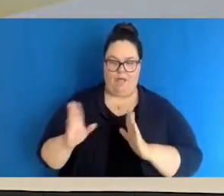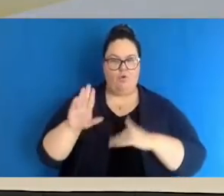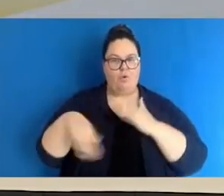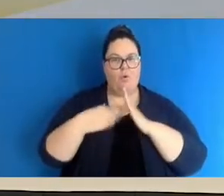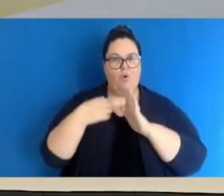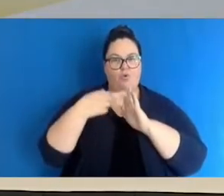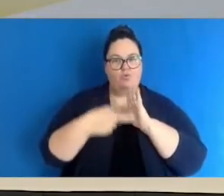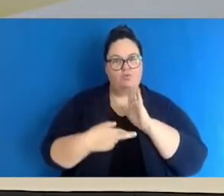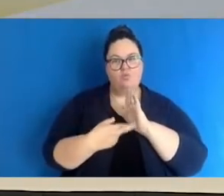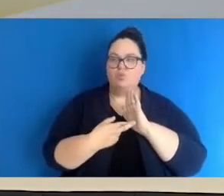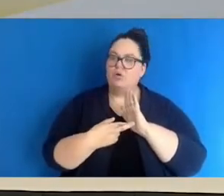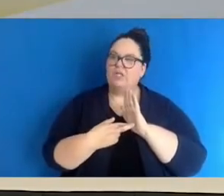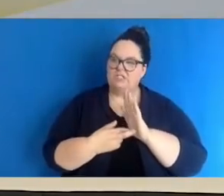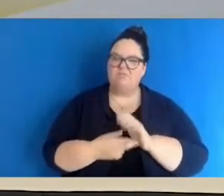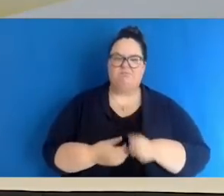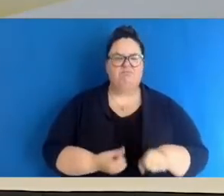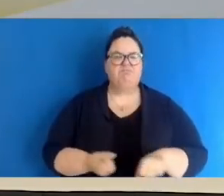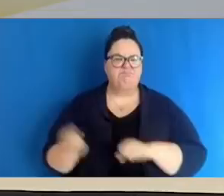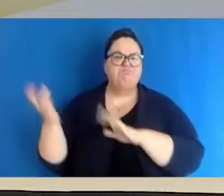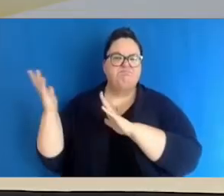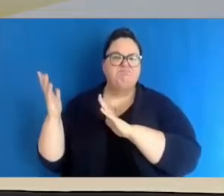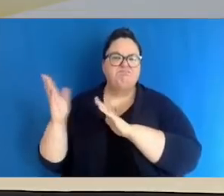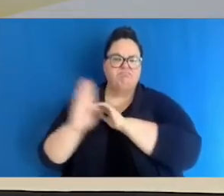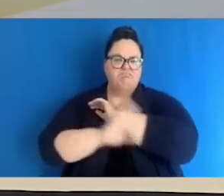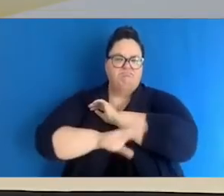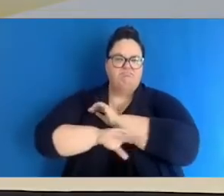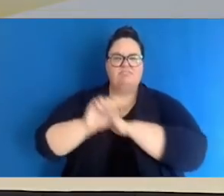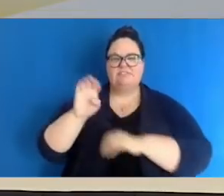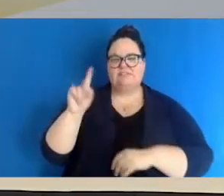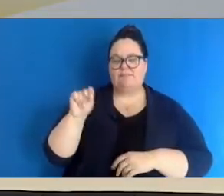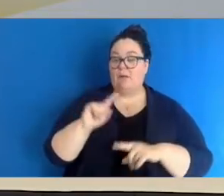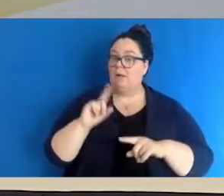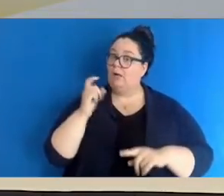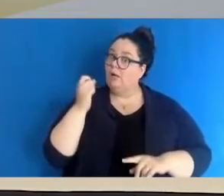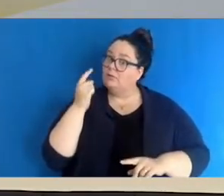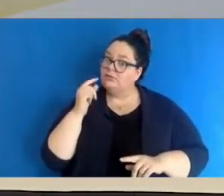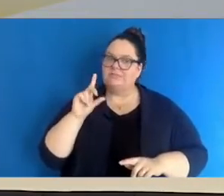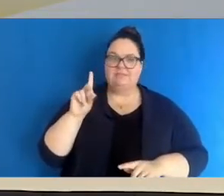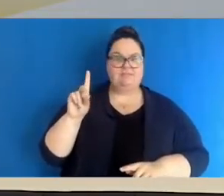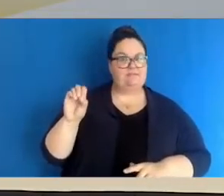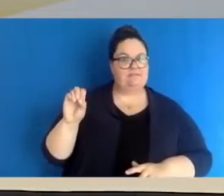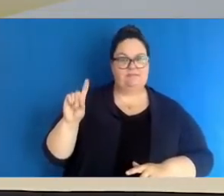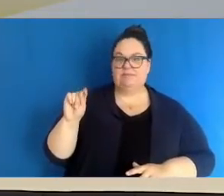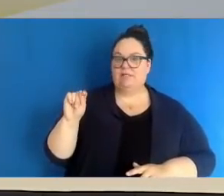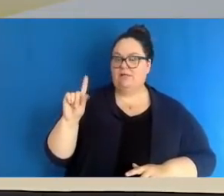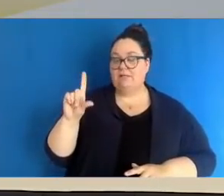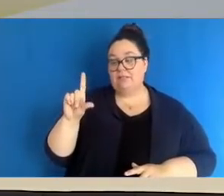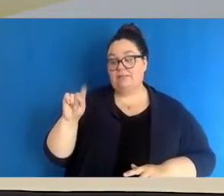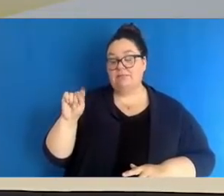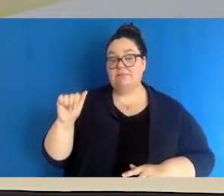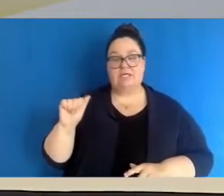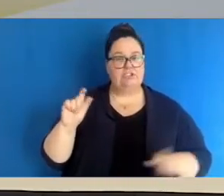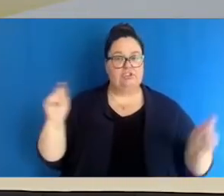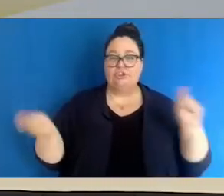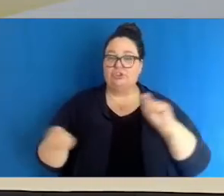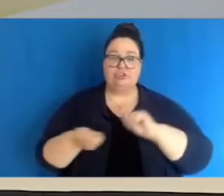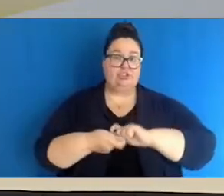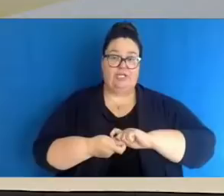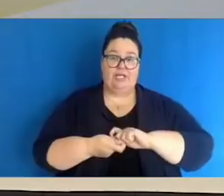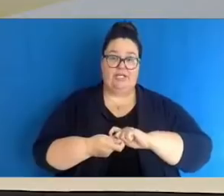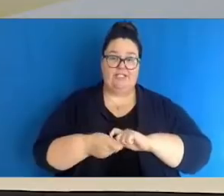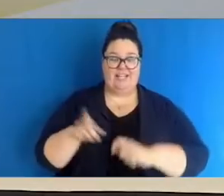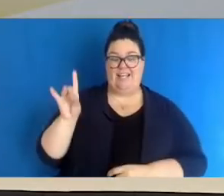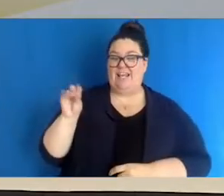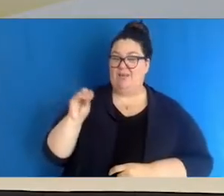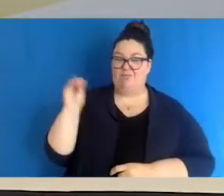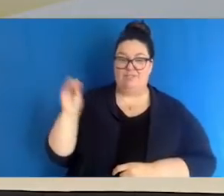by the middle of September. We now know the Delta variant has changed the landscape, and having 80% of people fully vaccinated is not